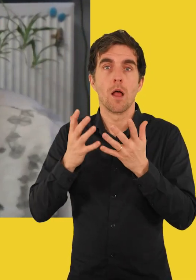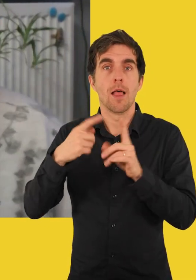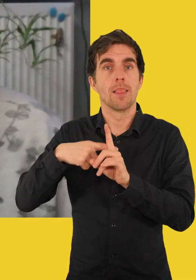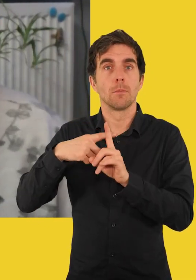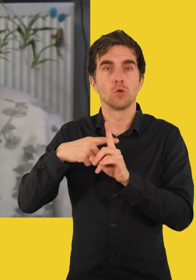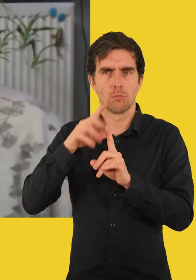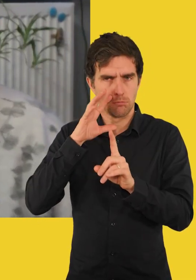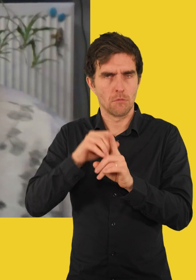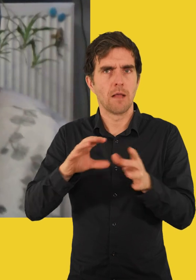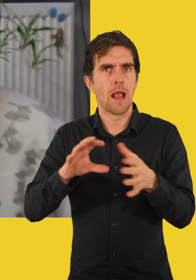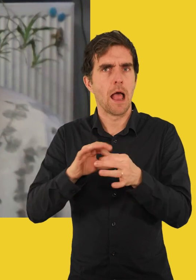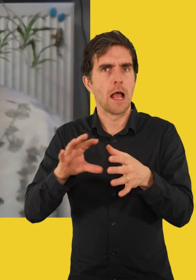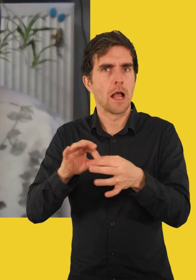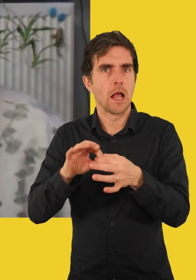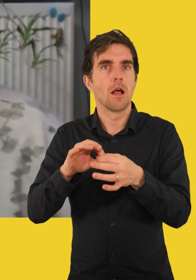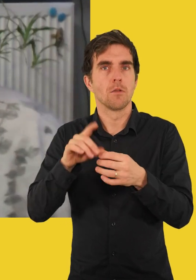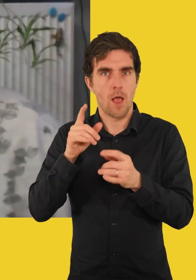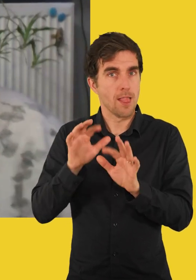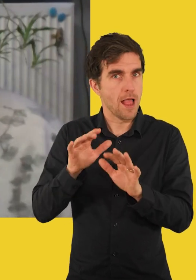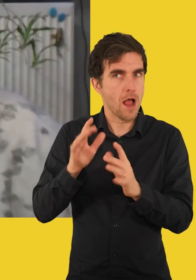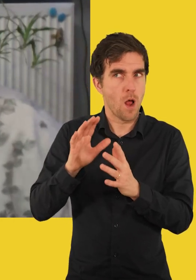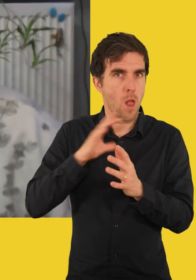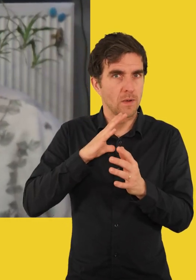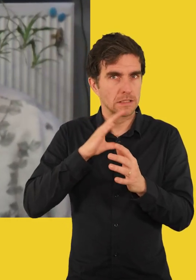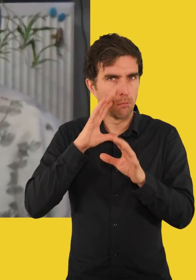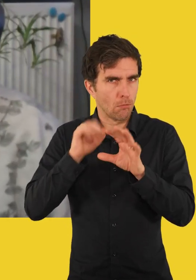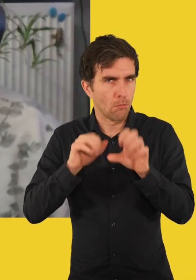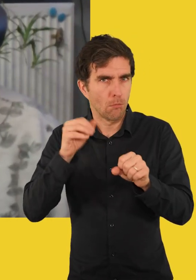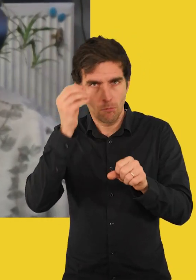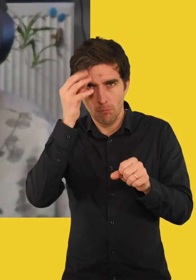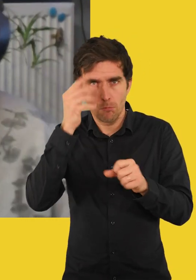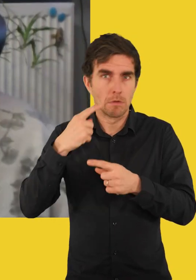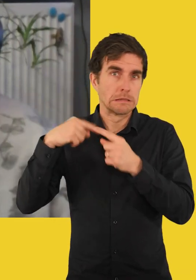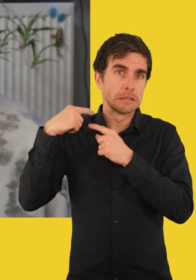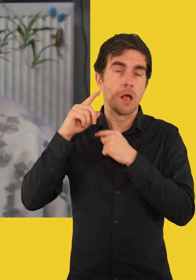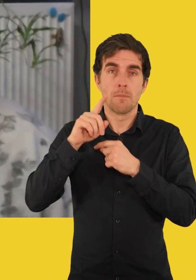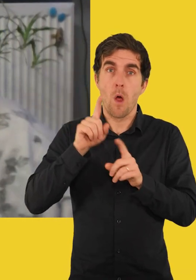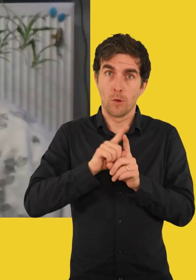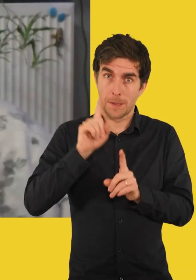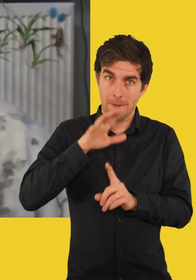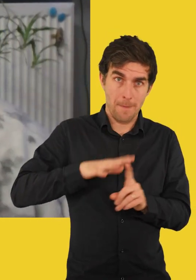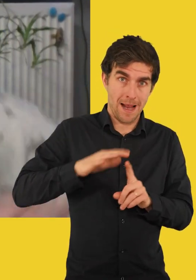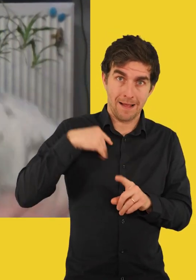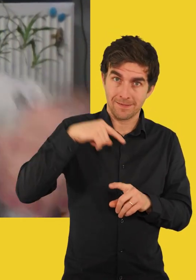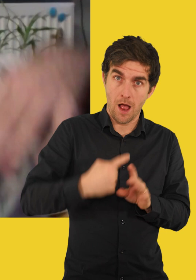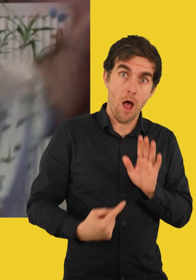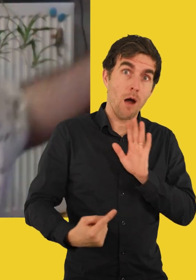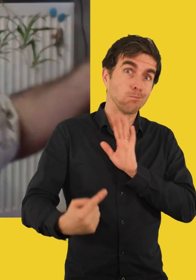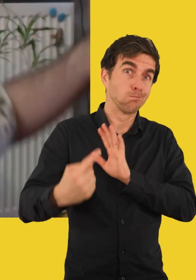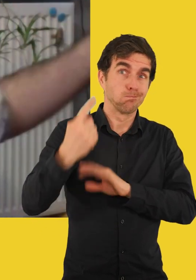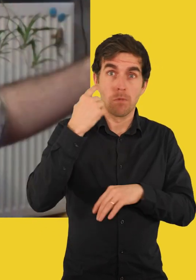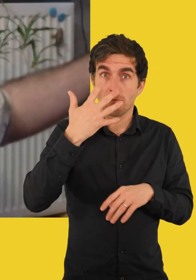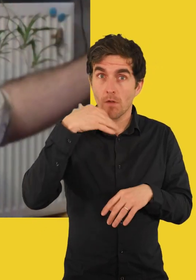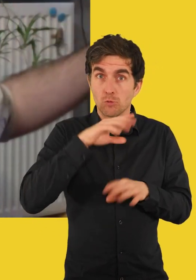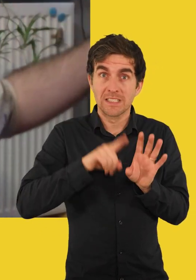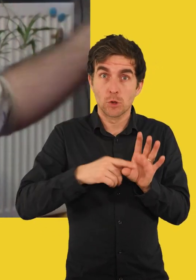If you consider the embodied knowledges, it goes back even further. Indigenous communities who experienced environmental apocalypse